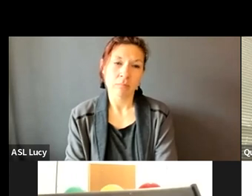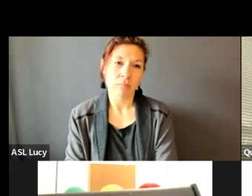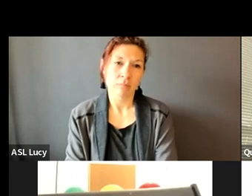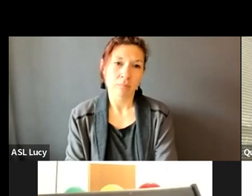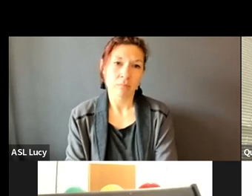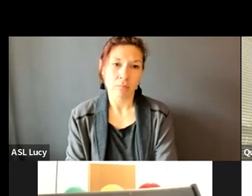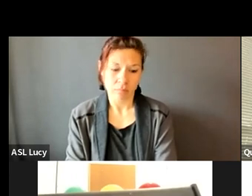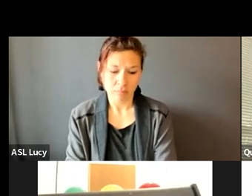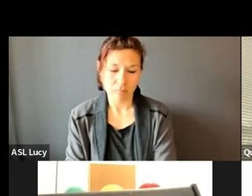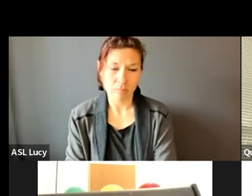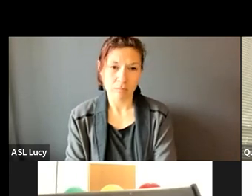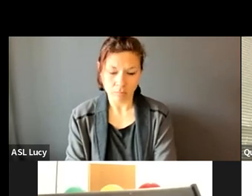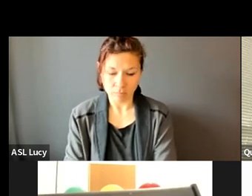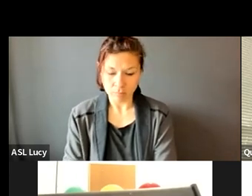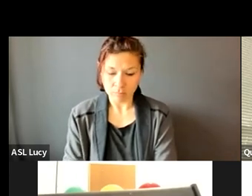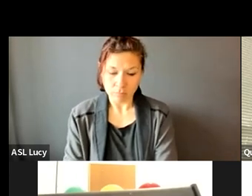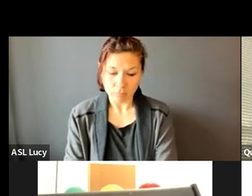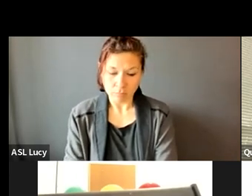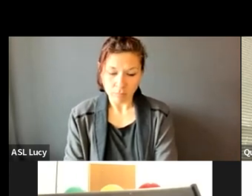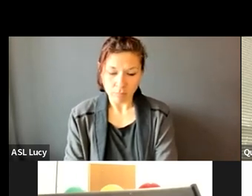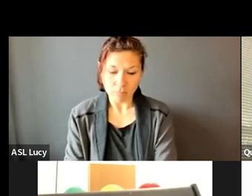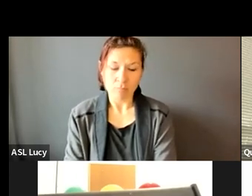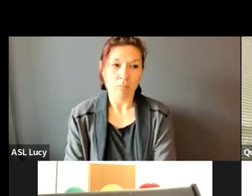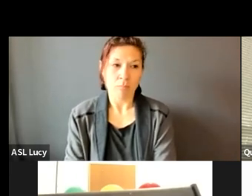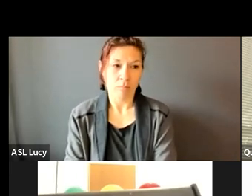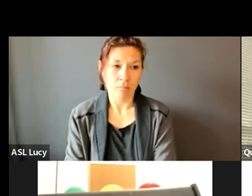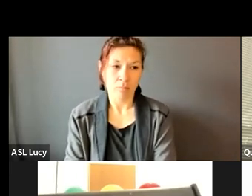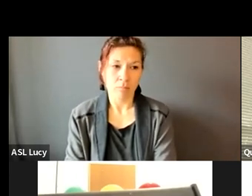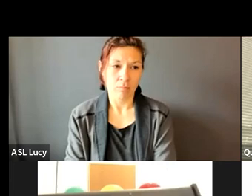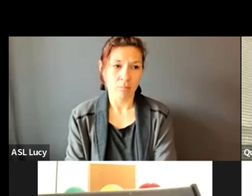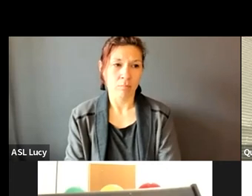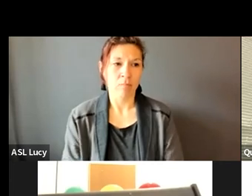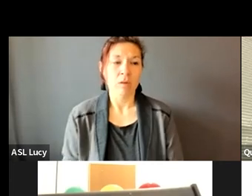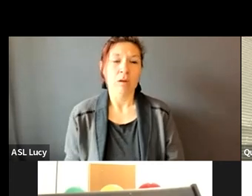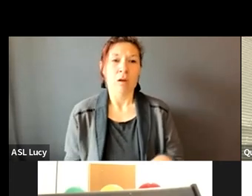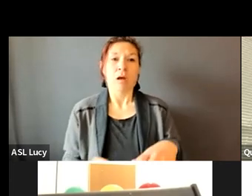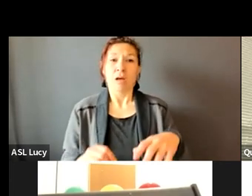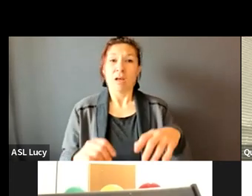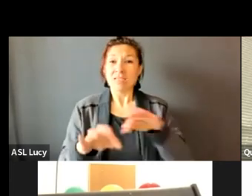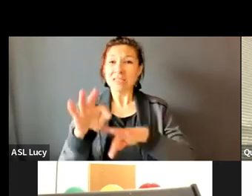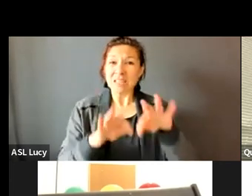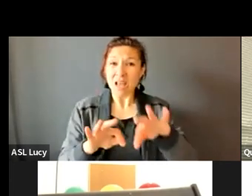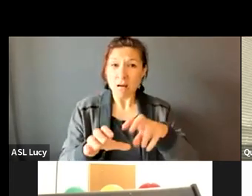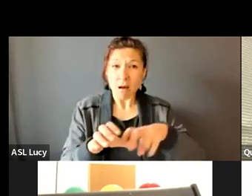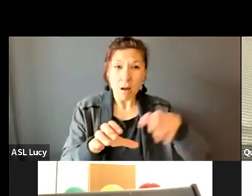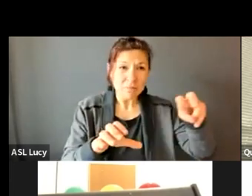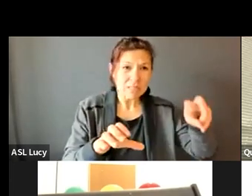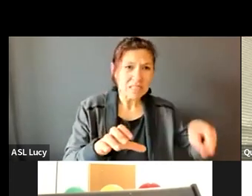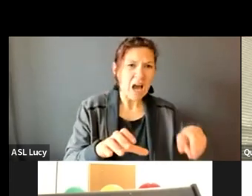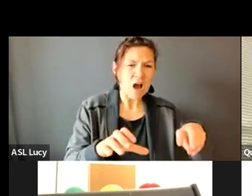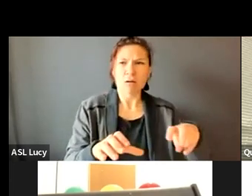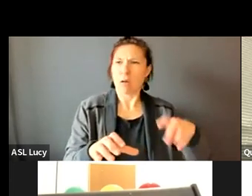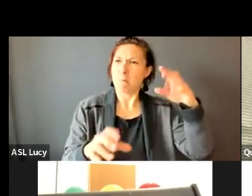out like giving families more options to opt in um and so I'm not sure where that's Landing